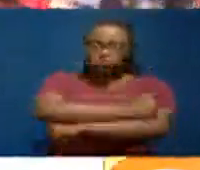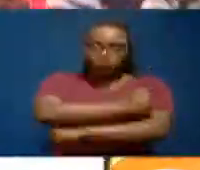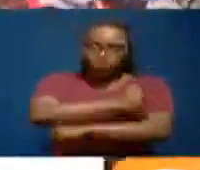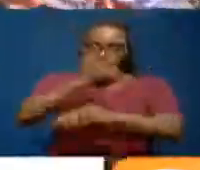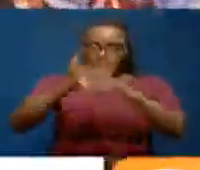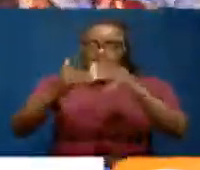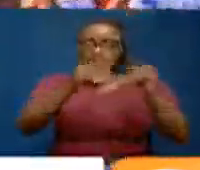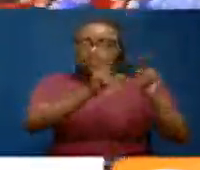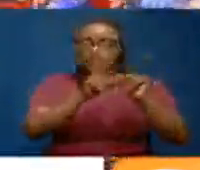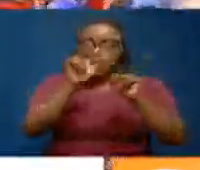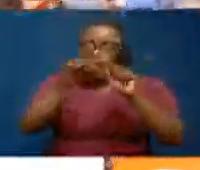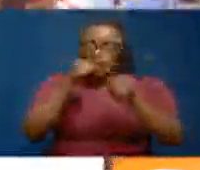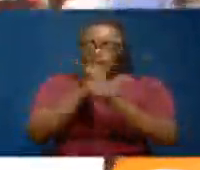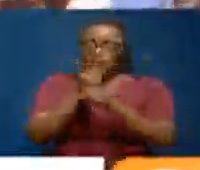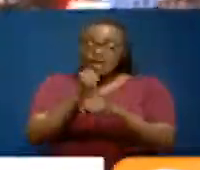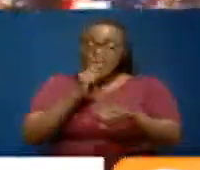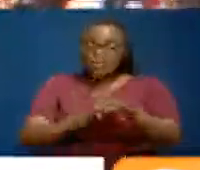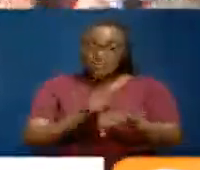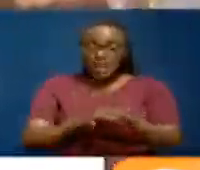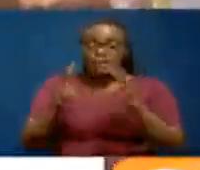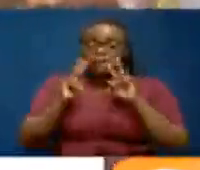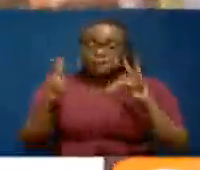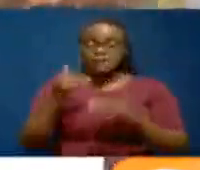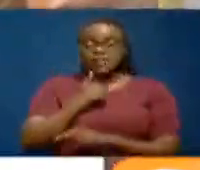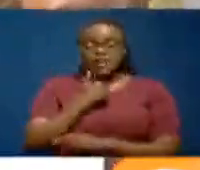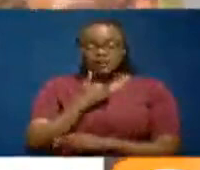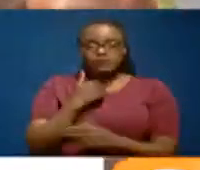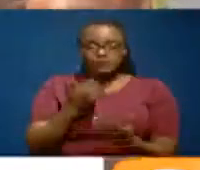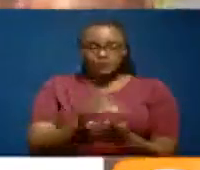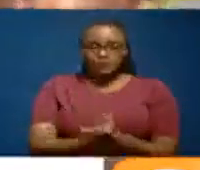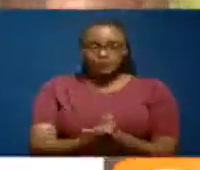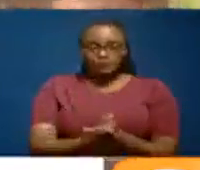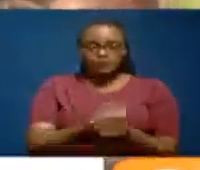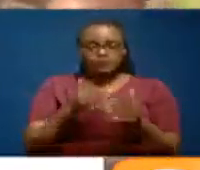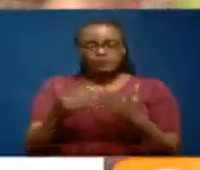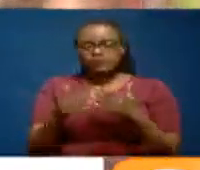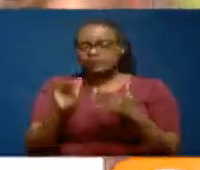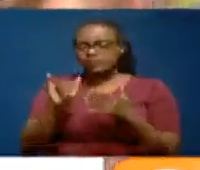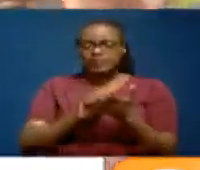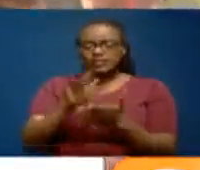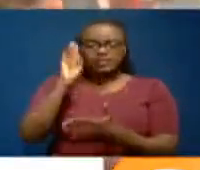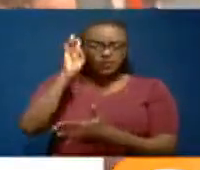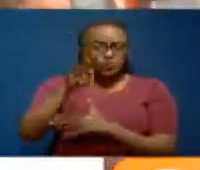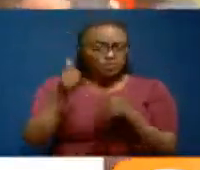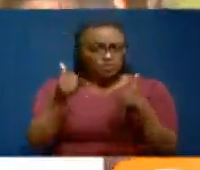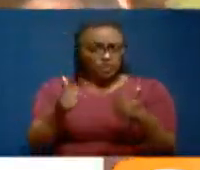that he says can only be done when peace prevails. Hata kama ni kutuma jeshi, tutatuma.